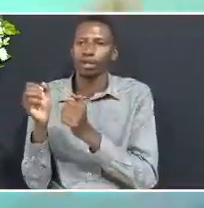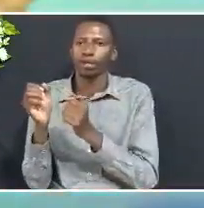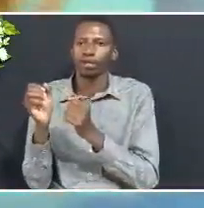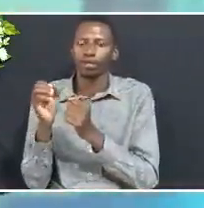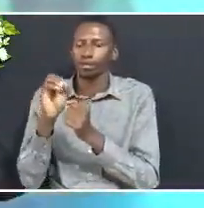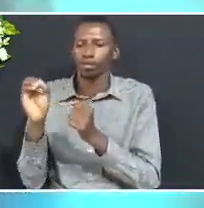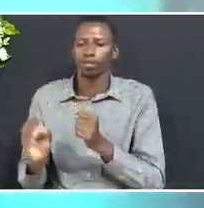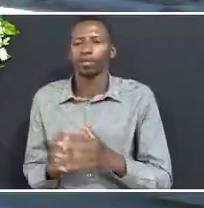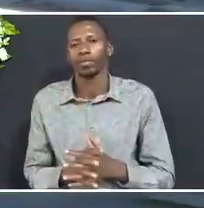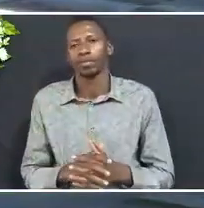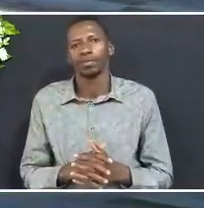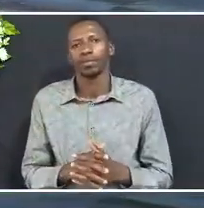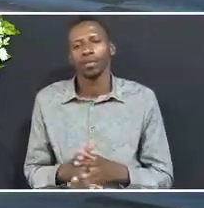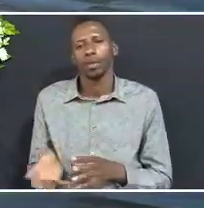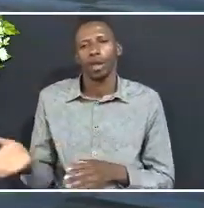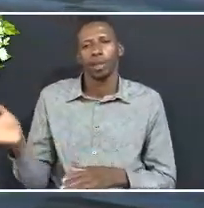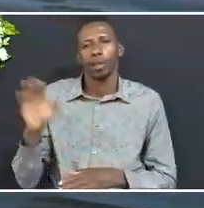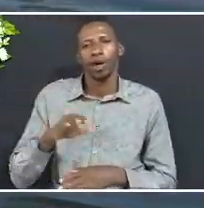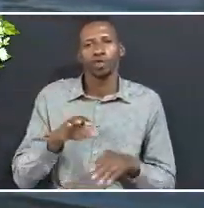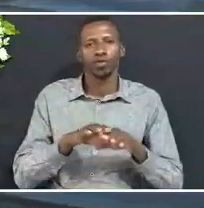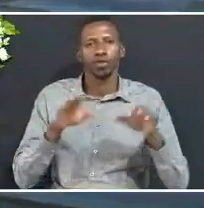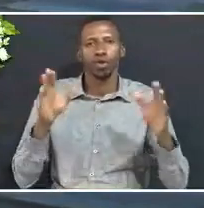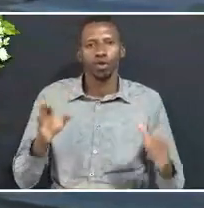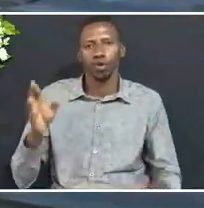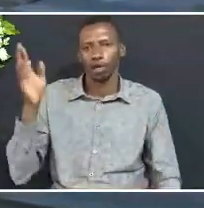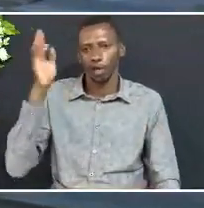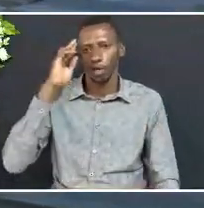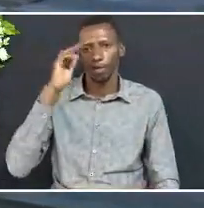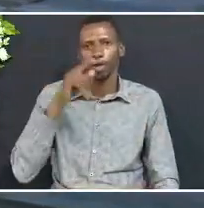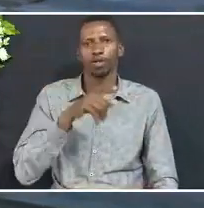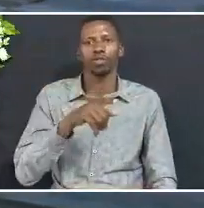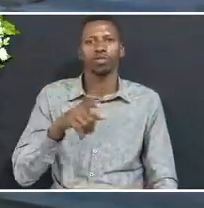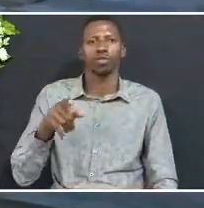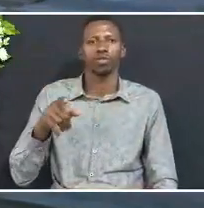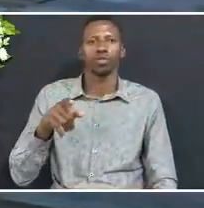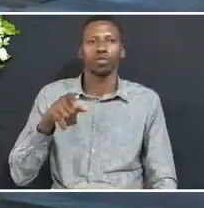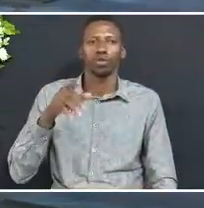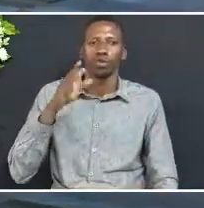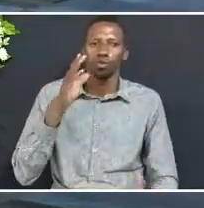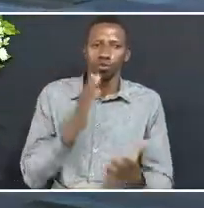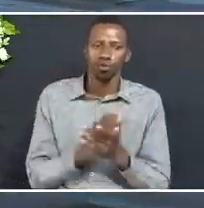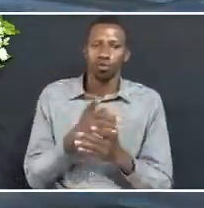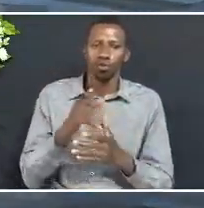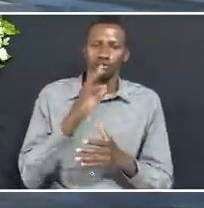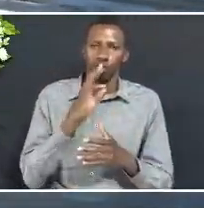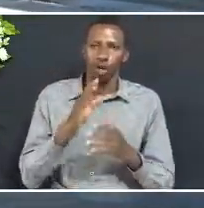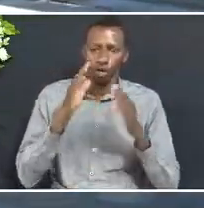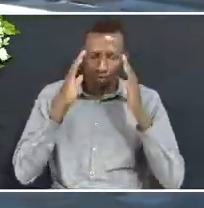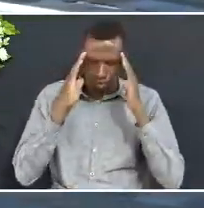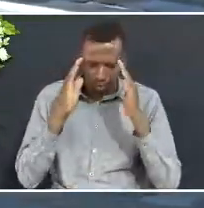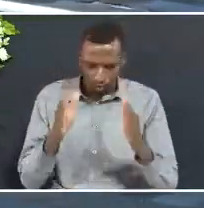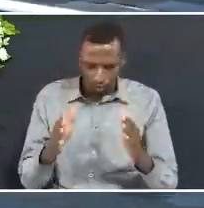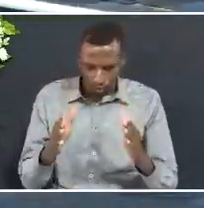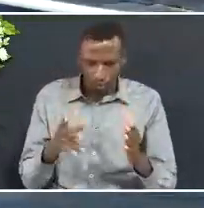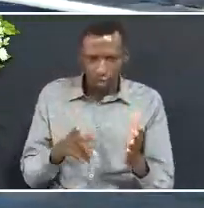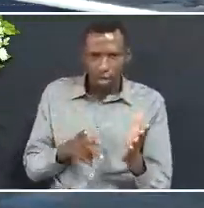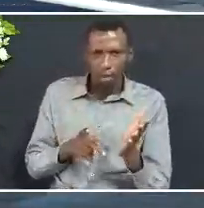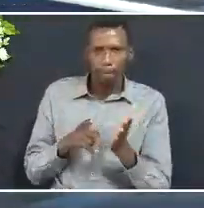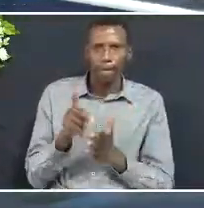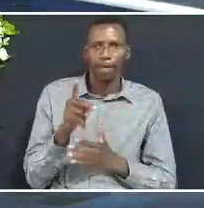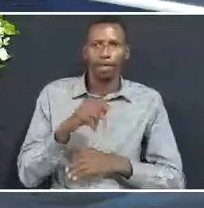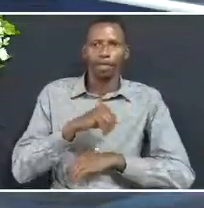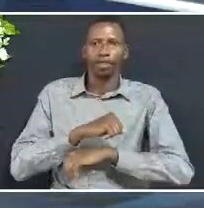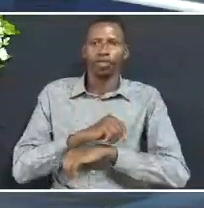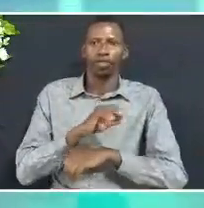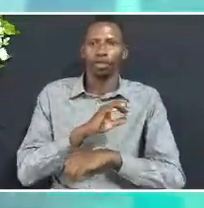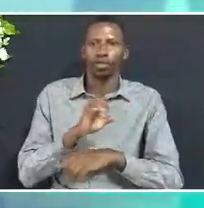Back to the altar reminds you, as much as you are committed to paying school fees, and